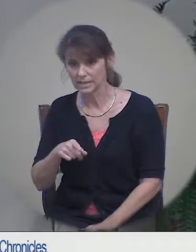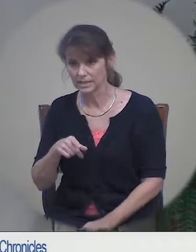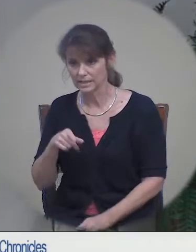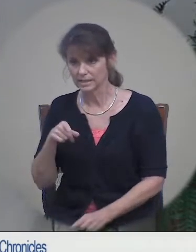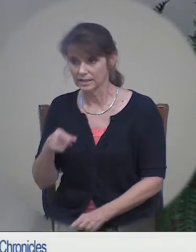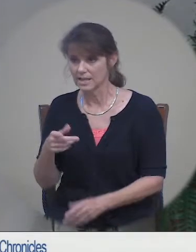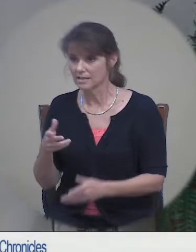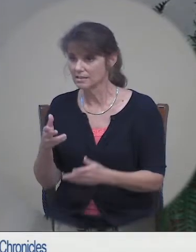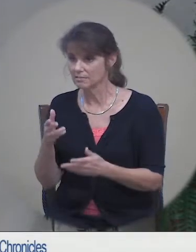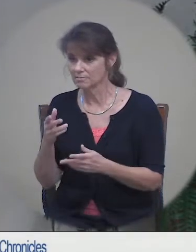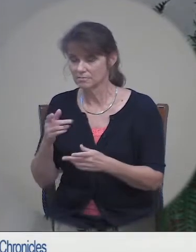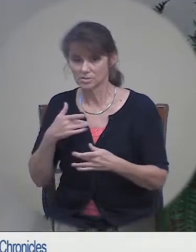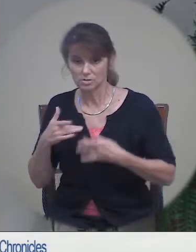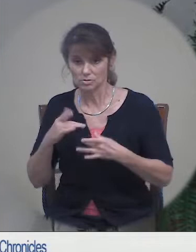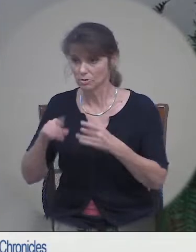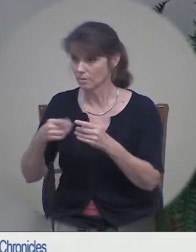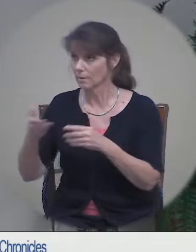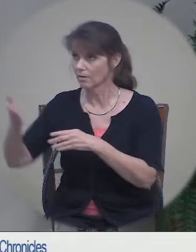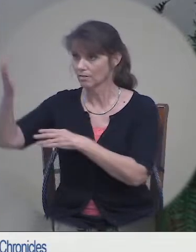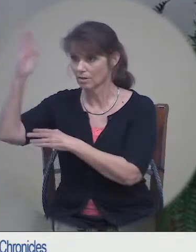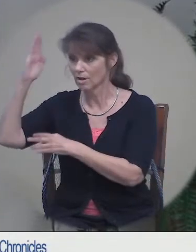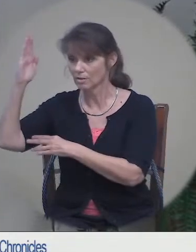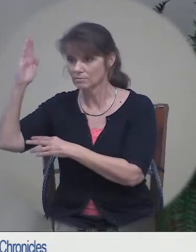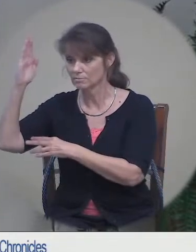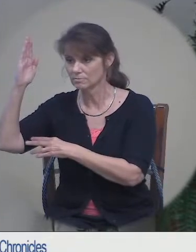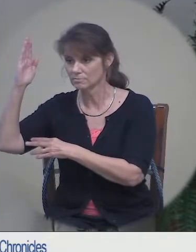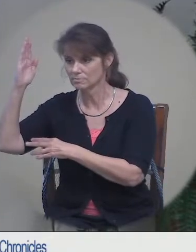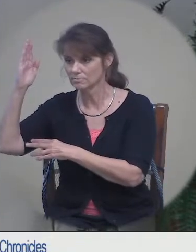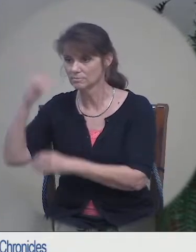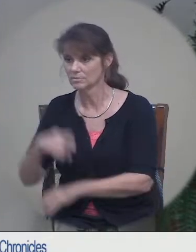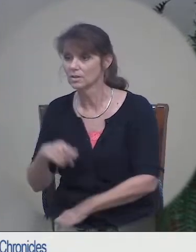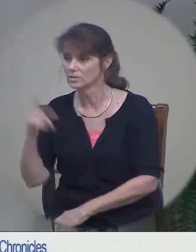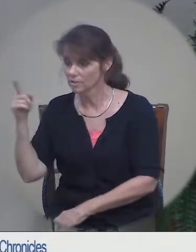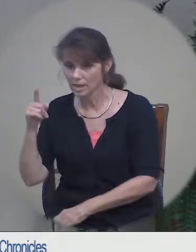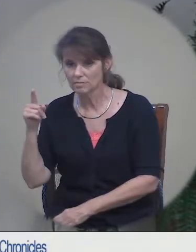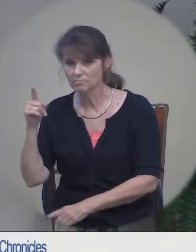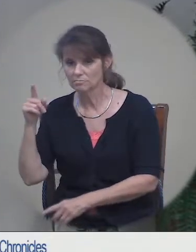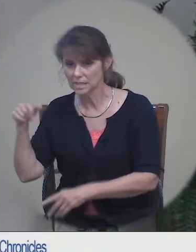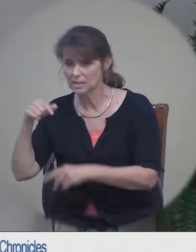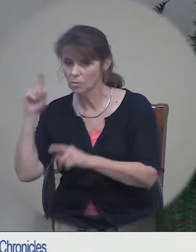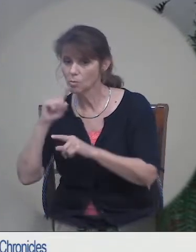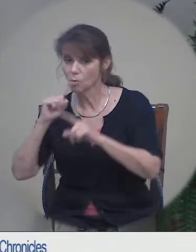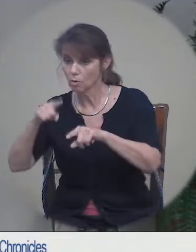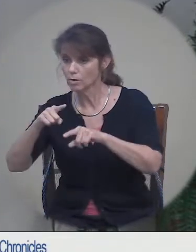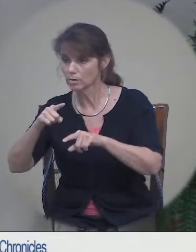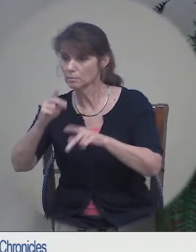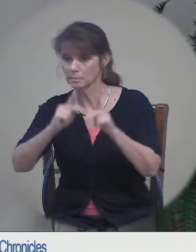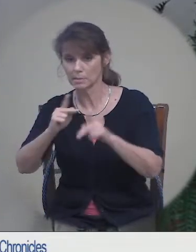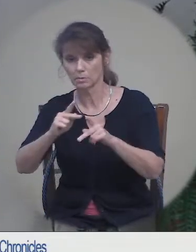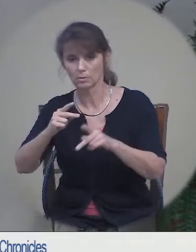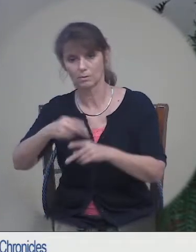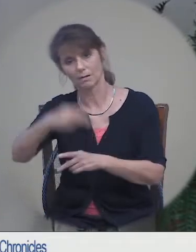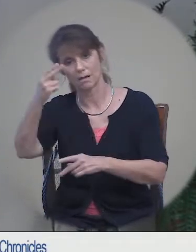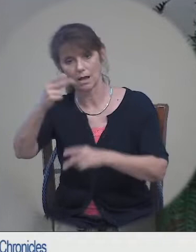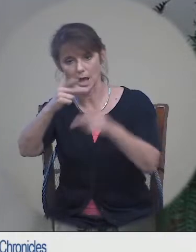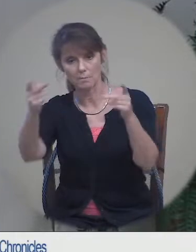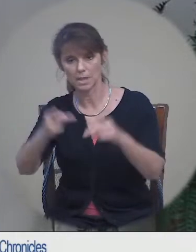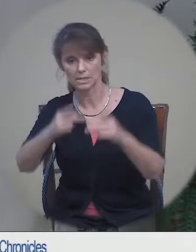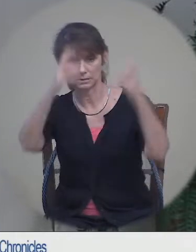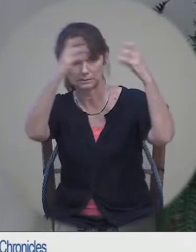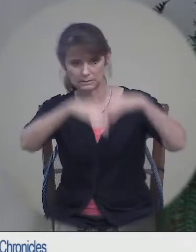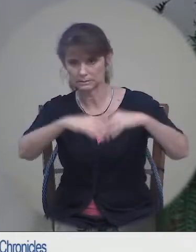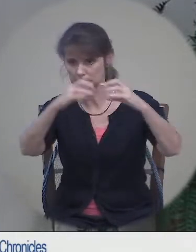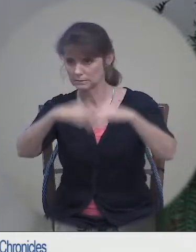too. And they went out throughout the land destroying the Asherim and all the other things that stood in the place of true worship to